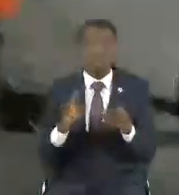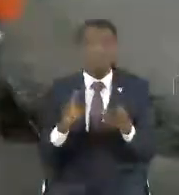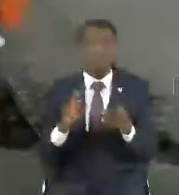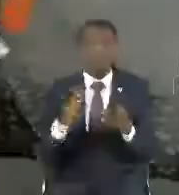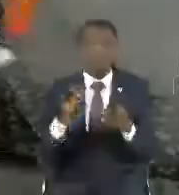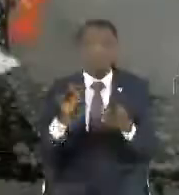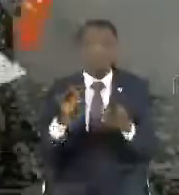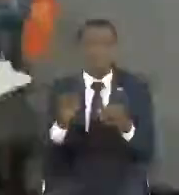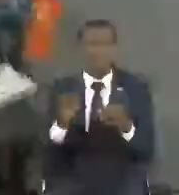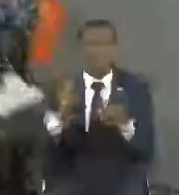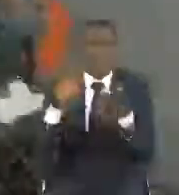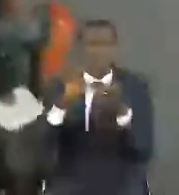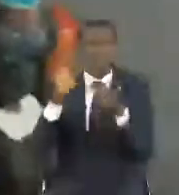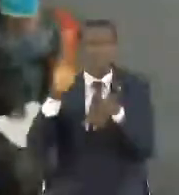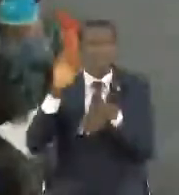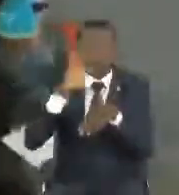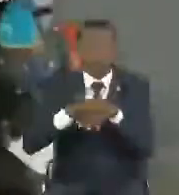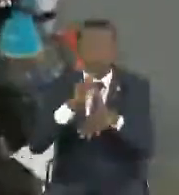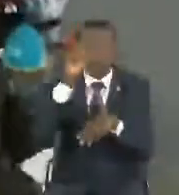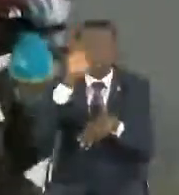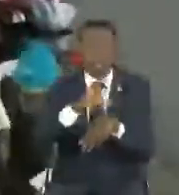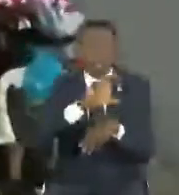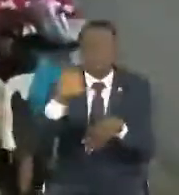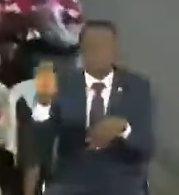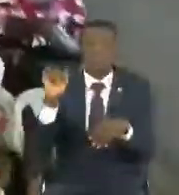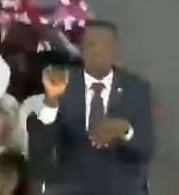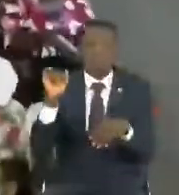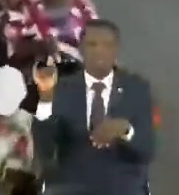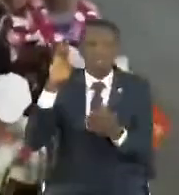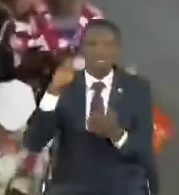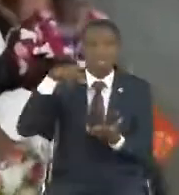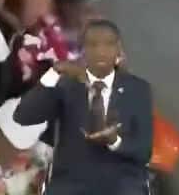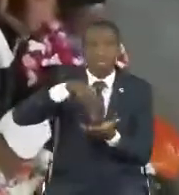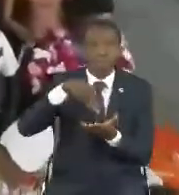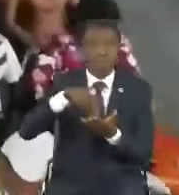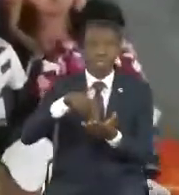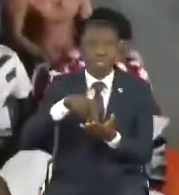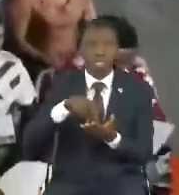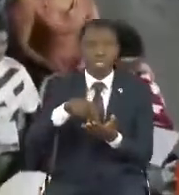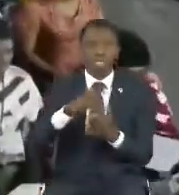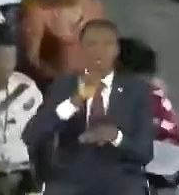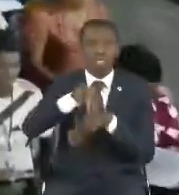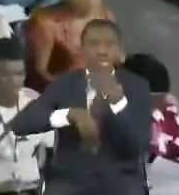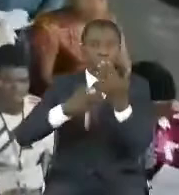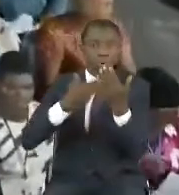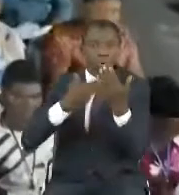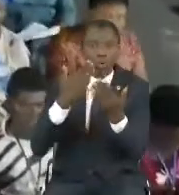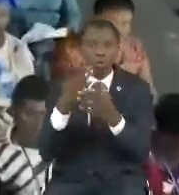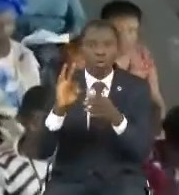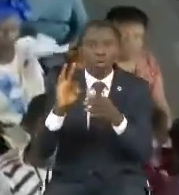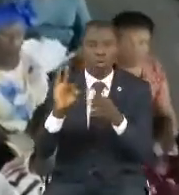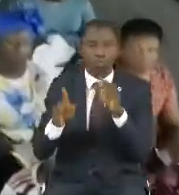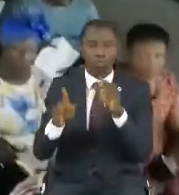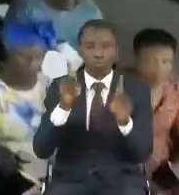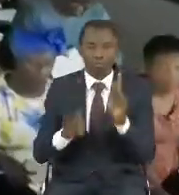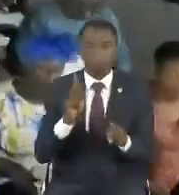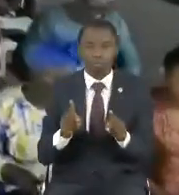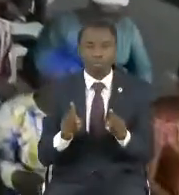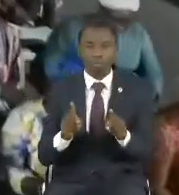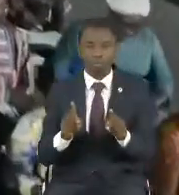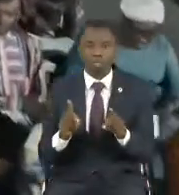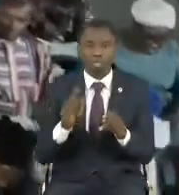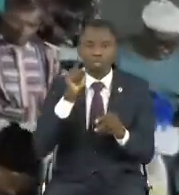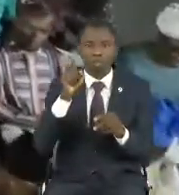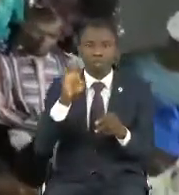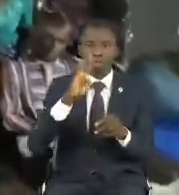the cross, they represent the whole of humanity. You are either on